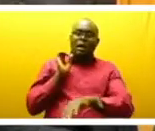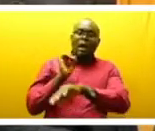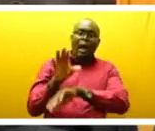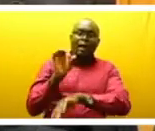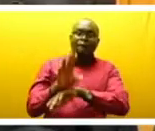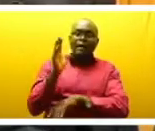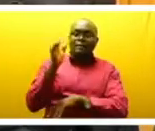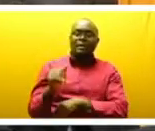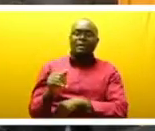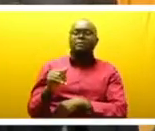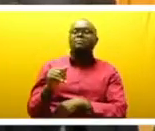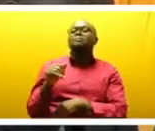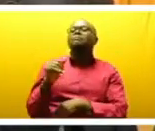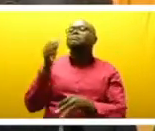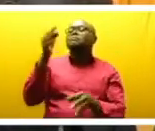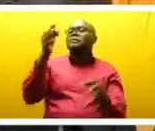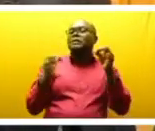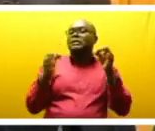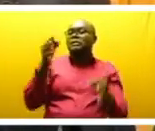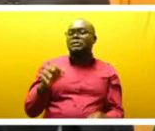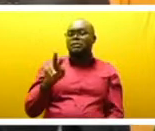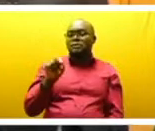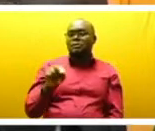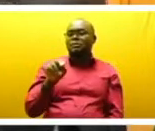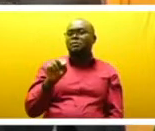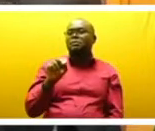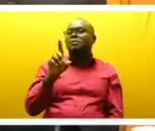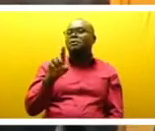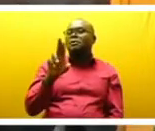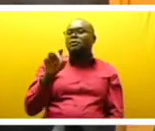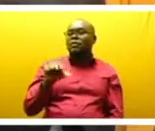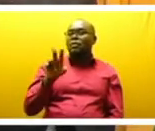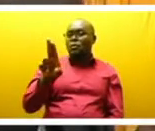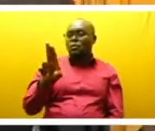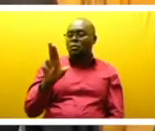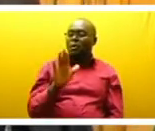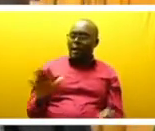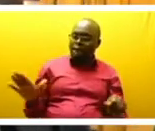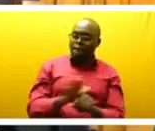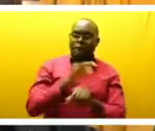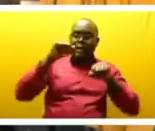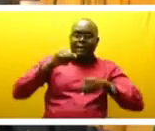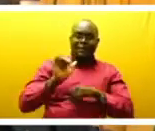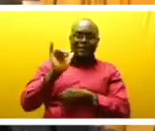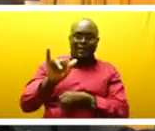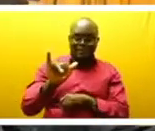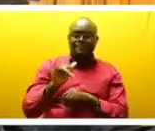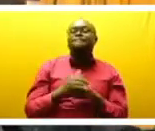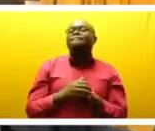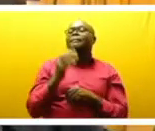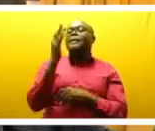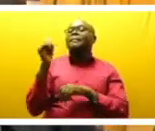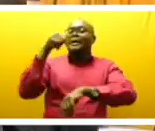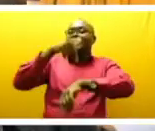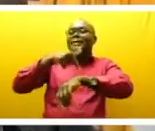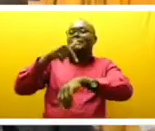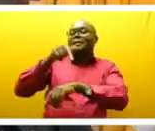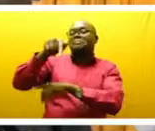Justice Ndungu, which I agree with entirely, that by that